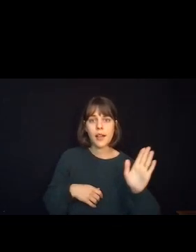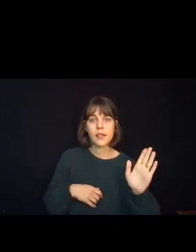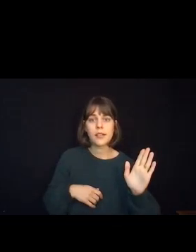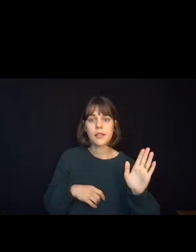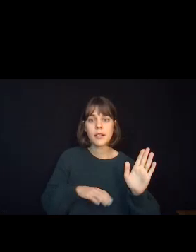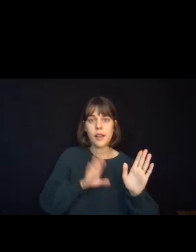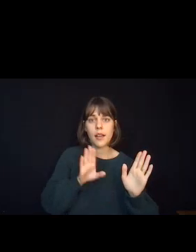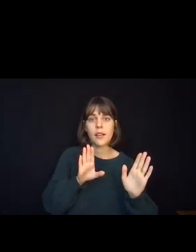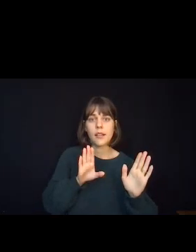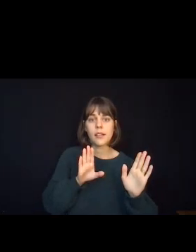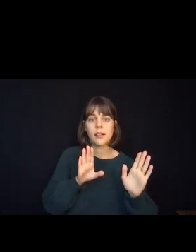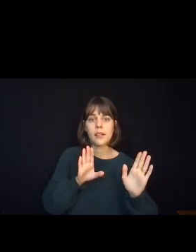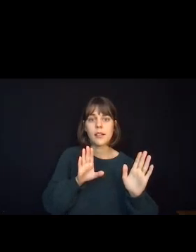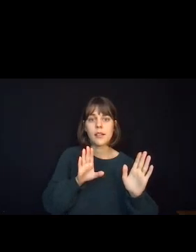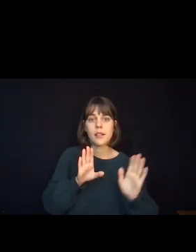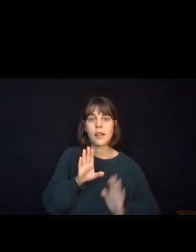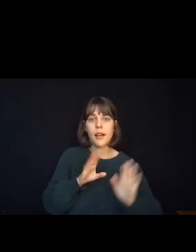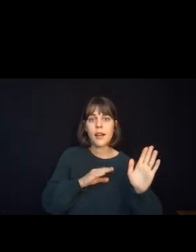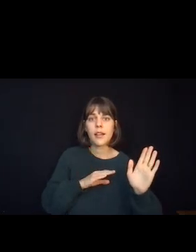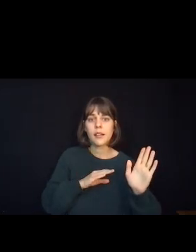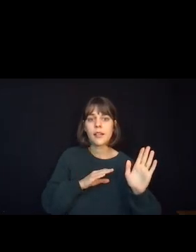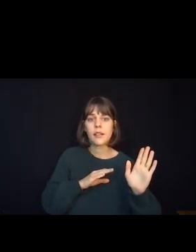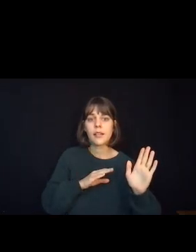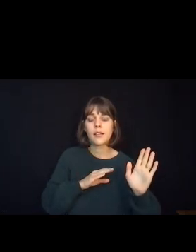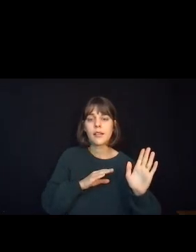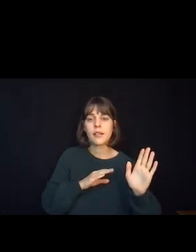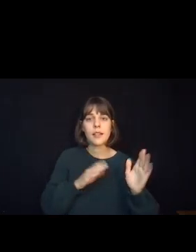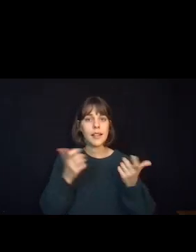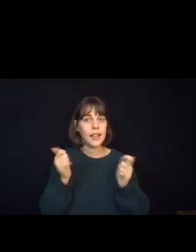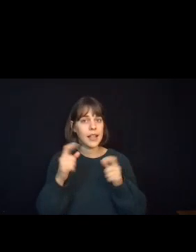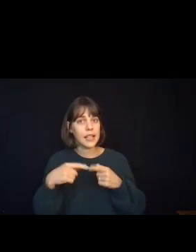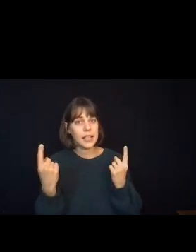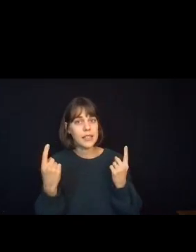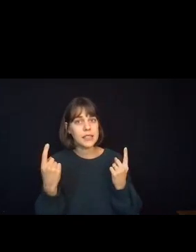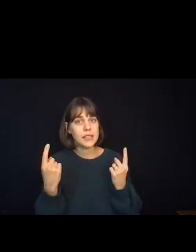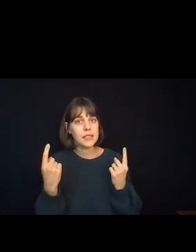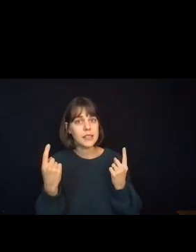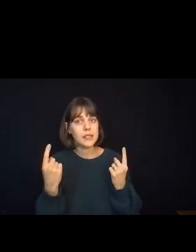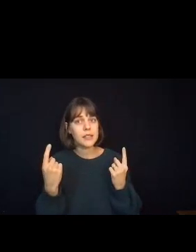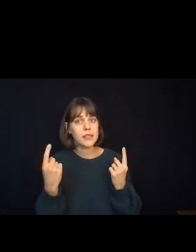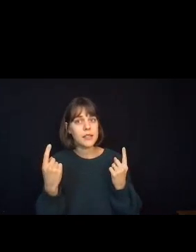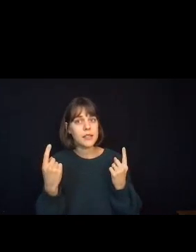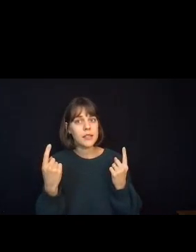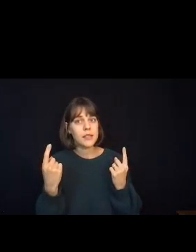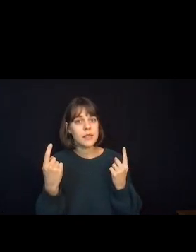Aye. Aye. Aye. Any against?